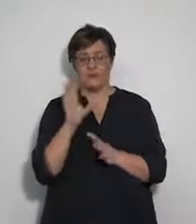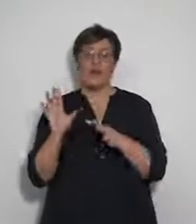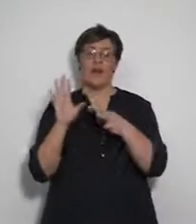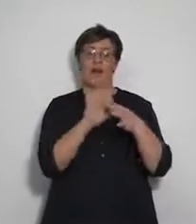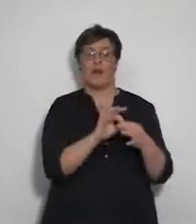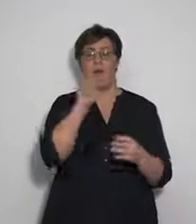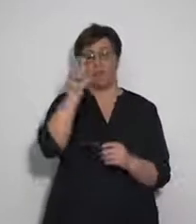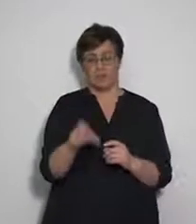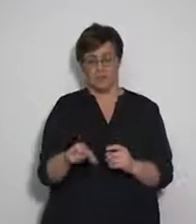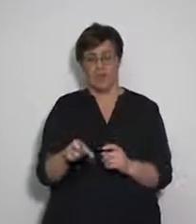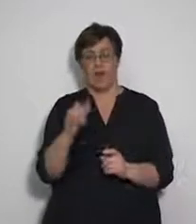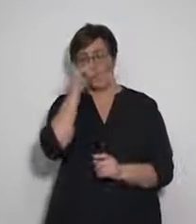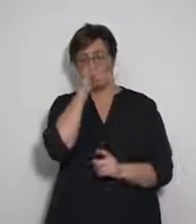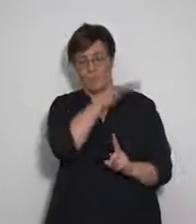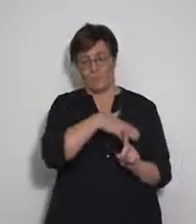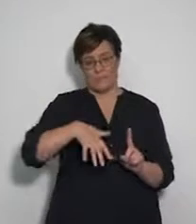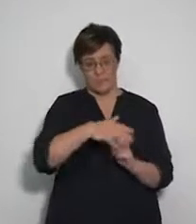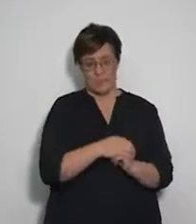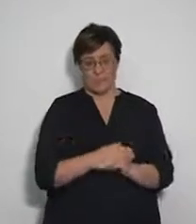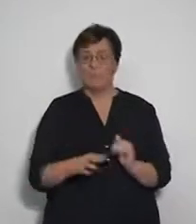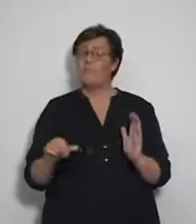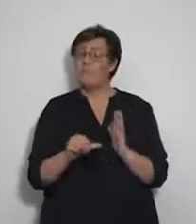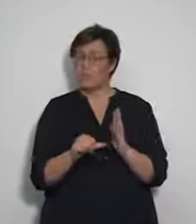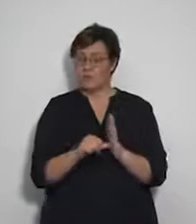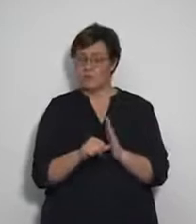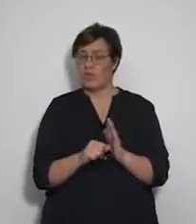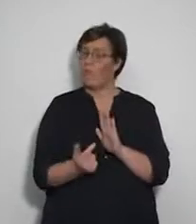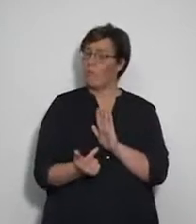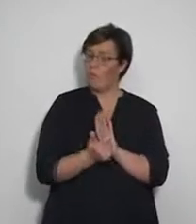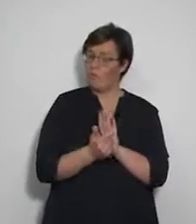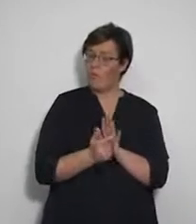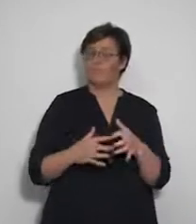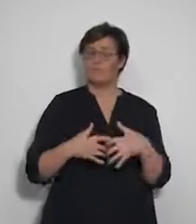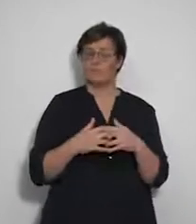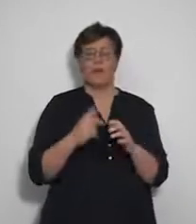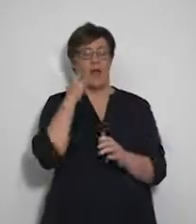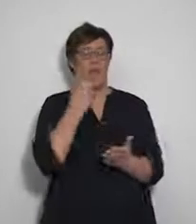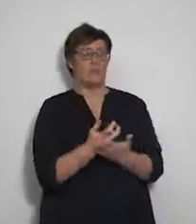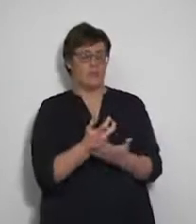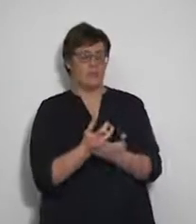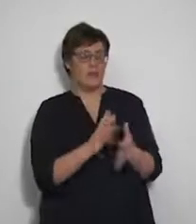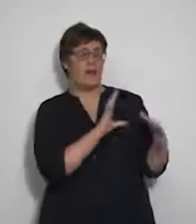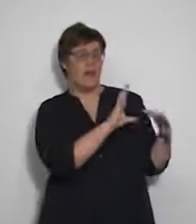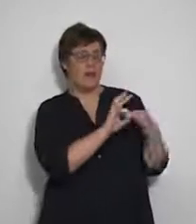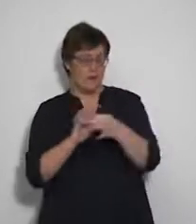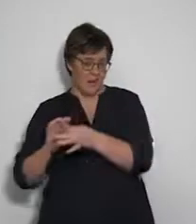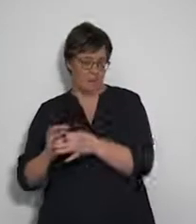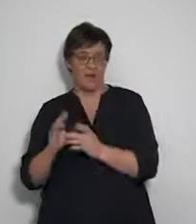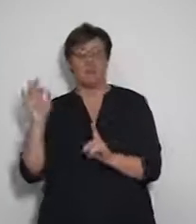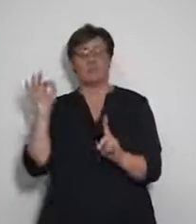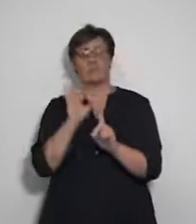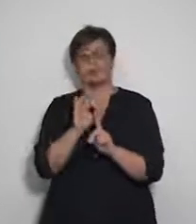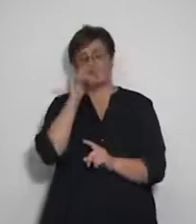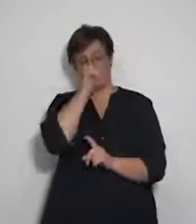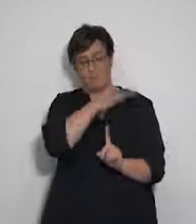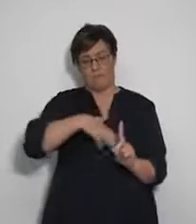then link an individual to a crime scene. So it's important that the law now has evidence to be able to link individuals to a